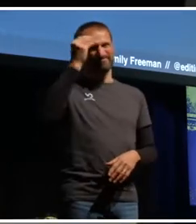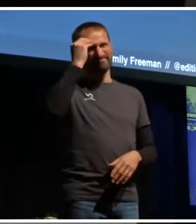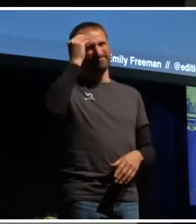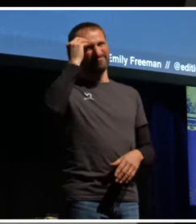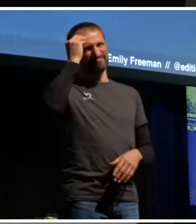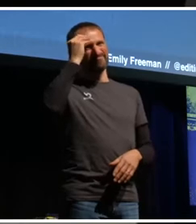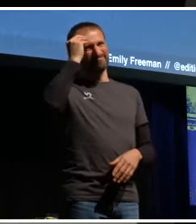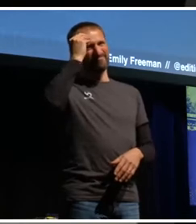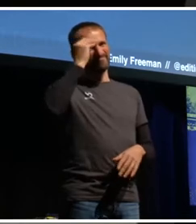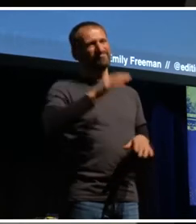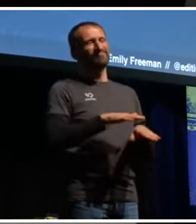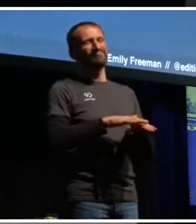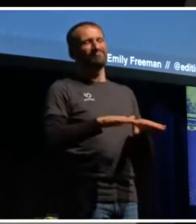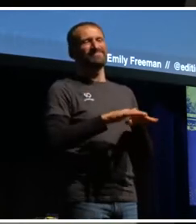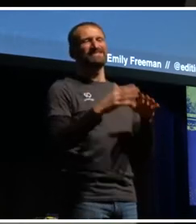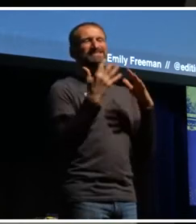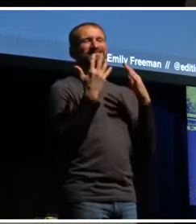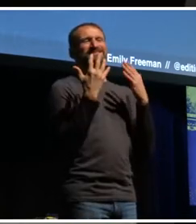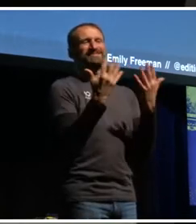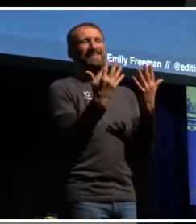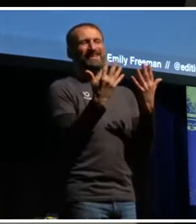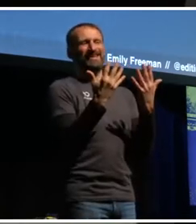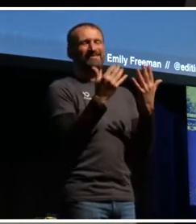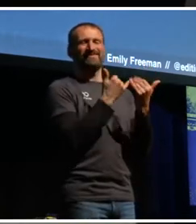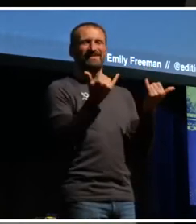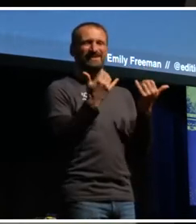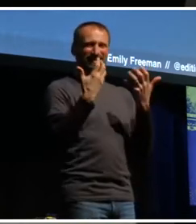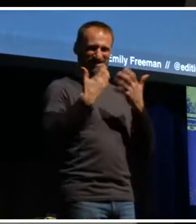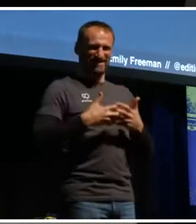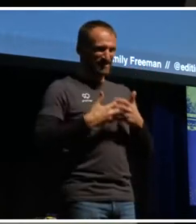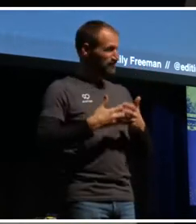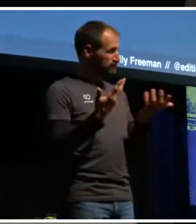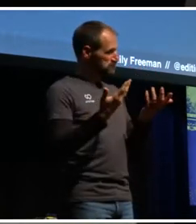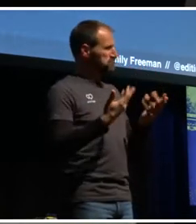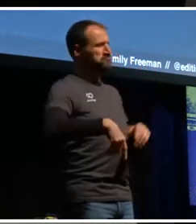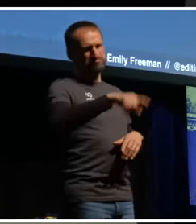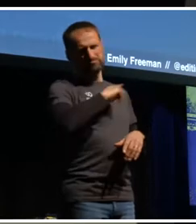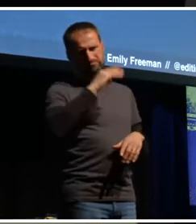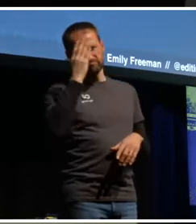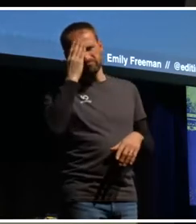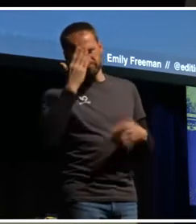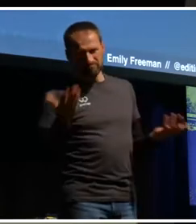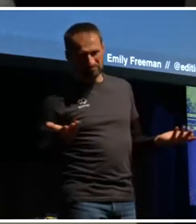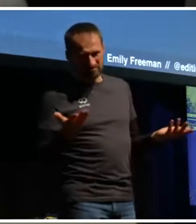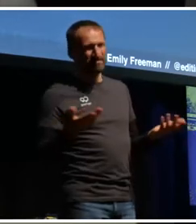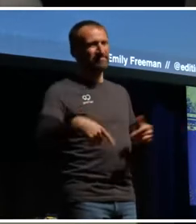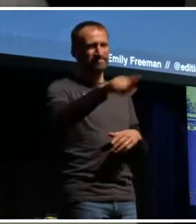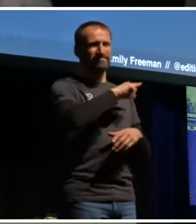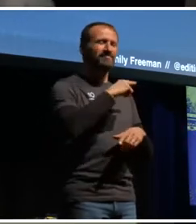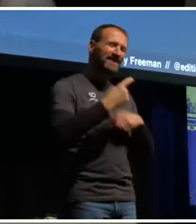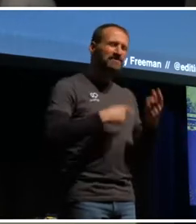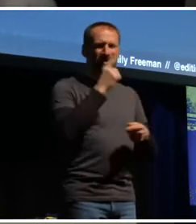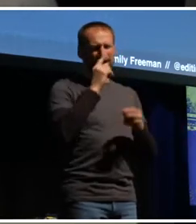math works. You may not realize it, but you follow a set of procedures in your head every time you go to solve a